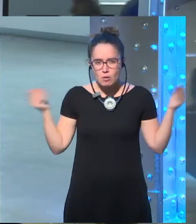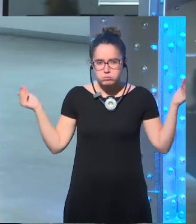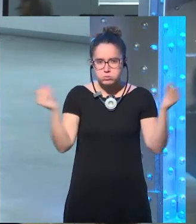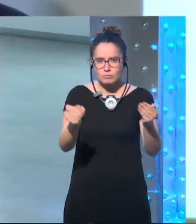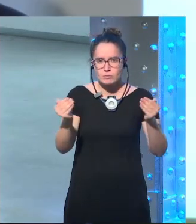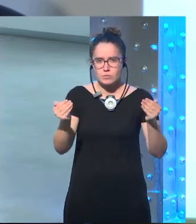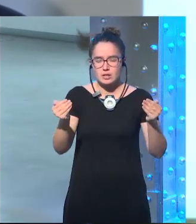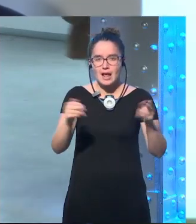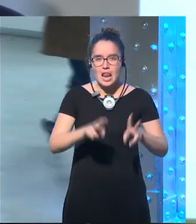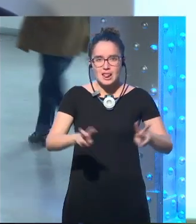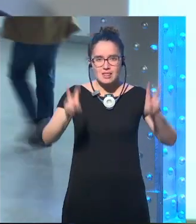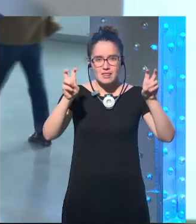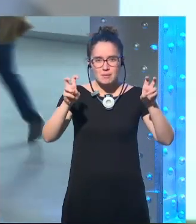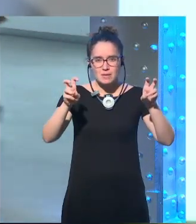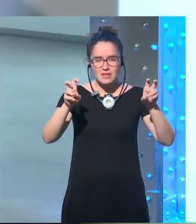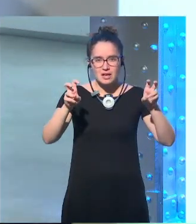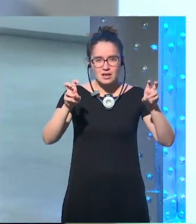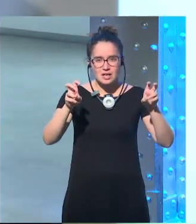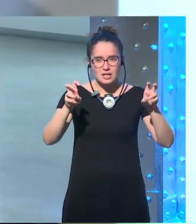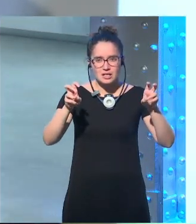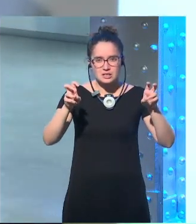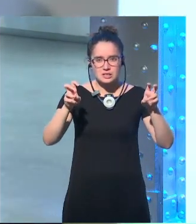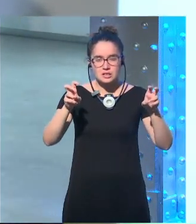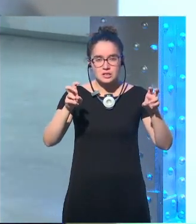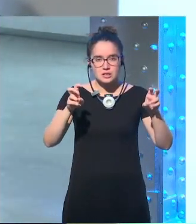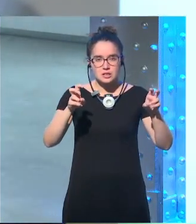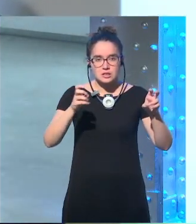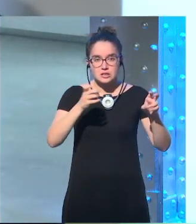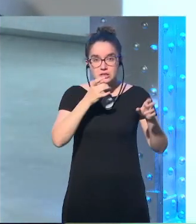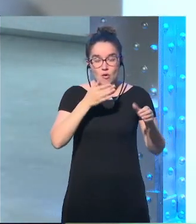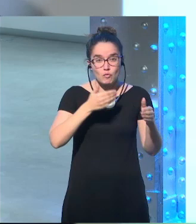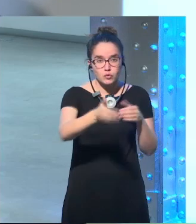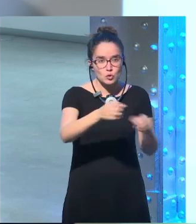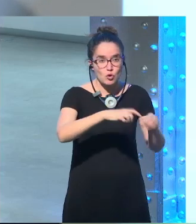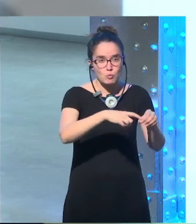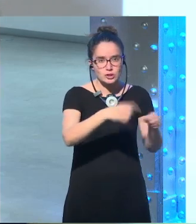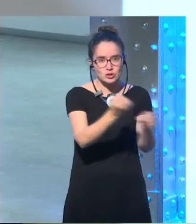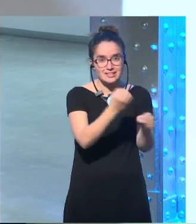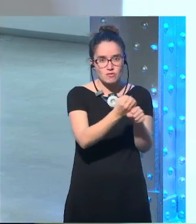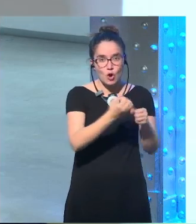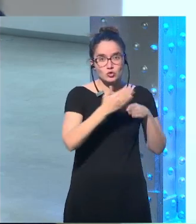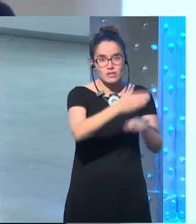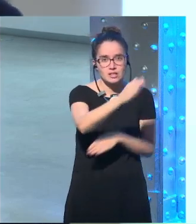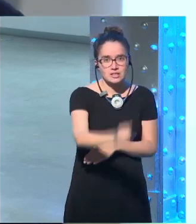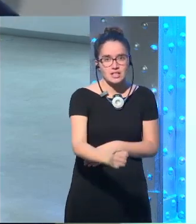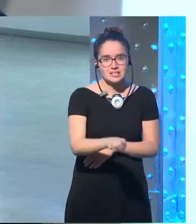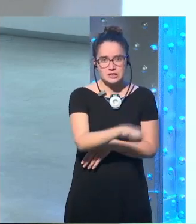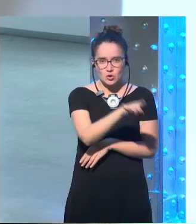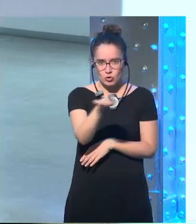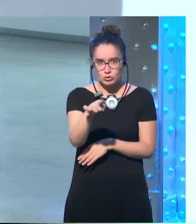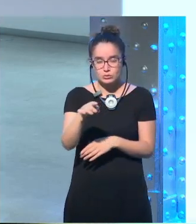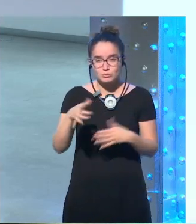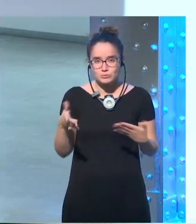of whether there will be enough jobs to go around. I think there will be more